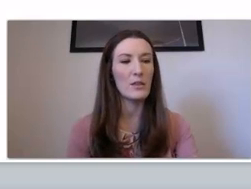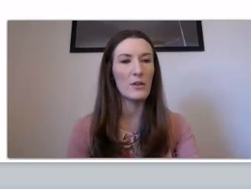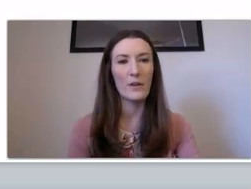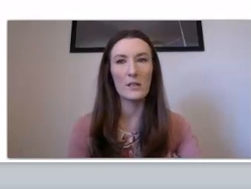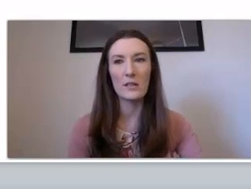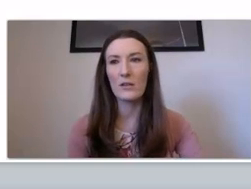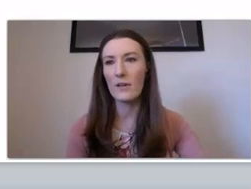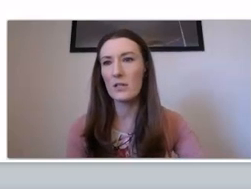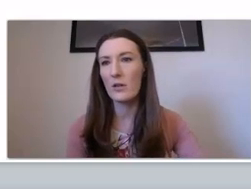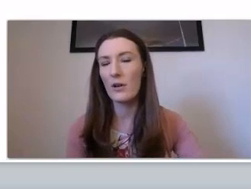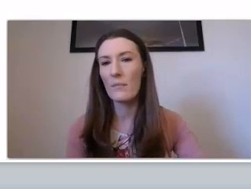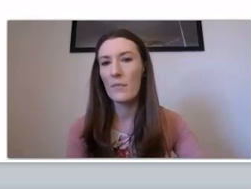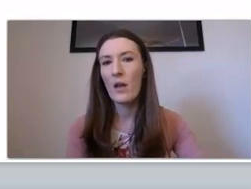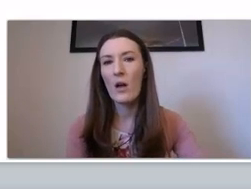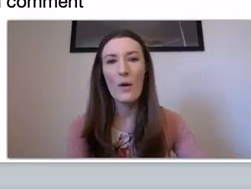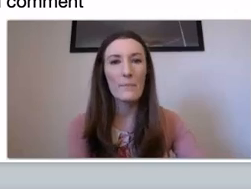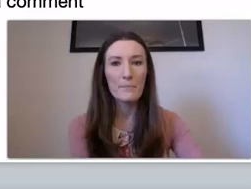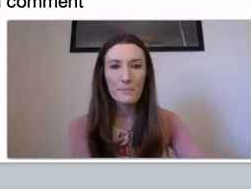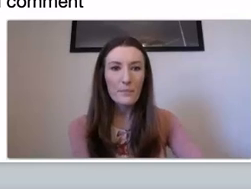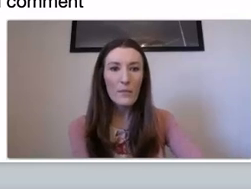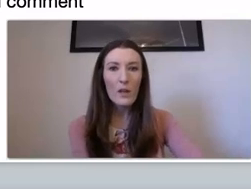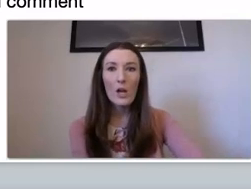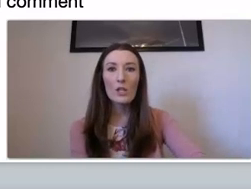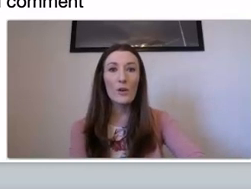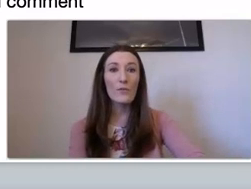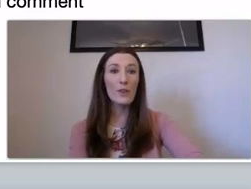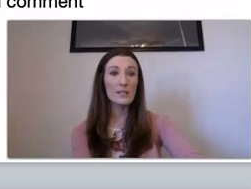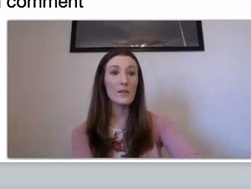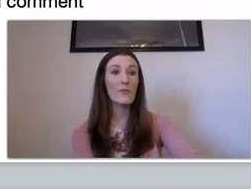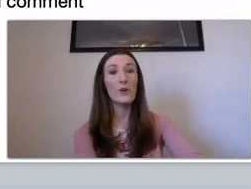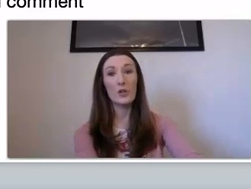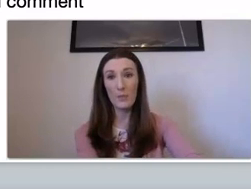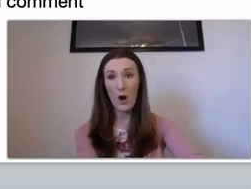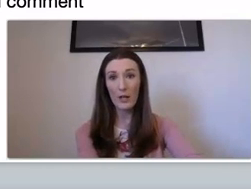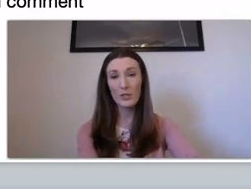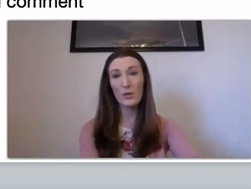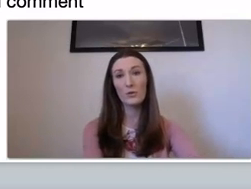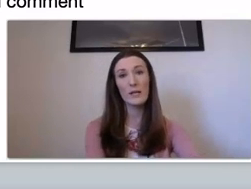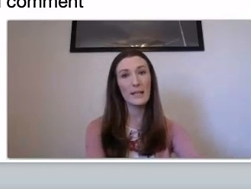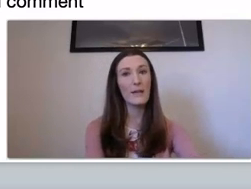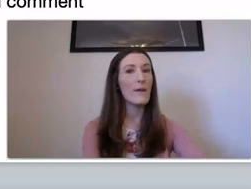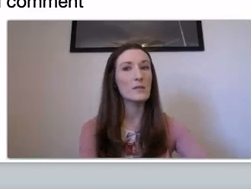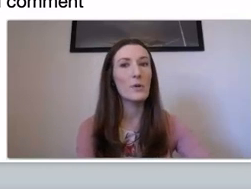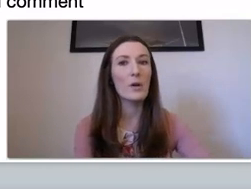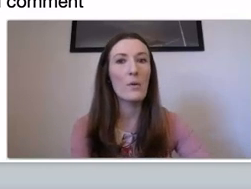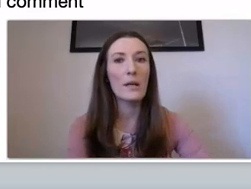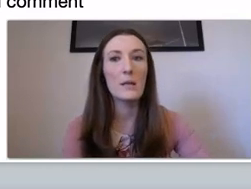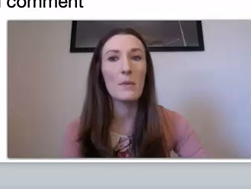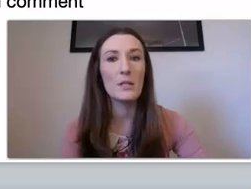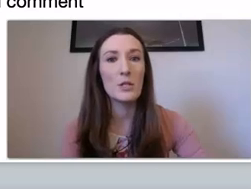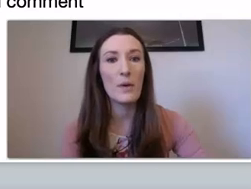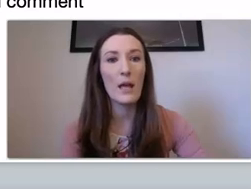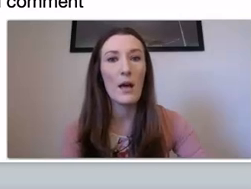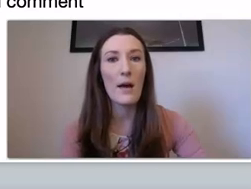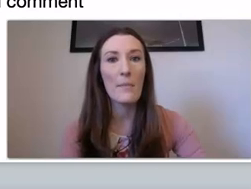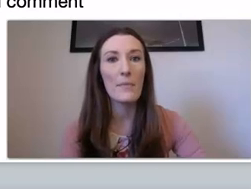but they're fun to learn. Okay. So for this first part, so translating facts, we're going to